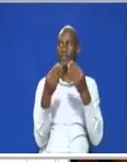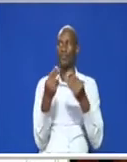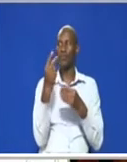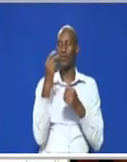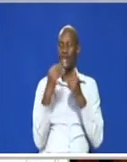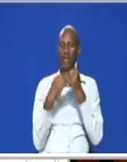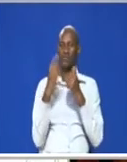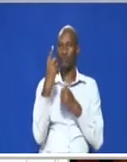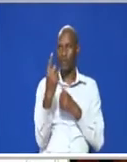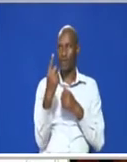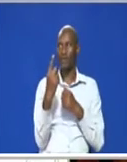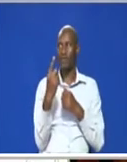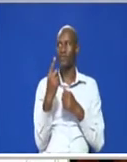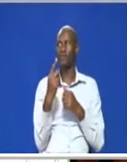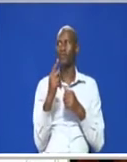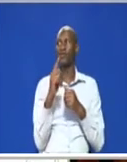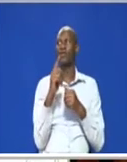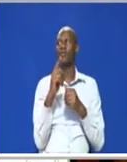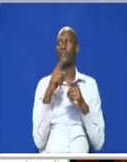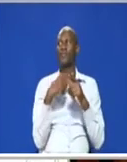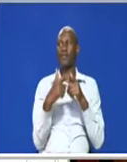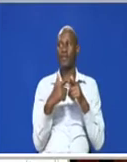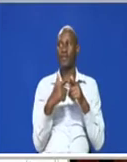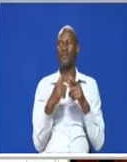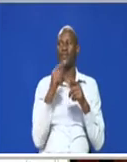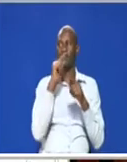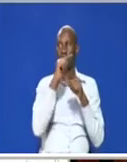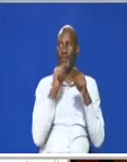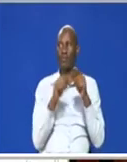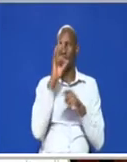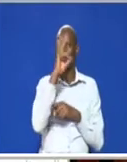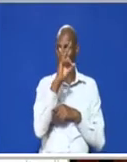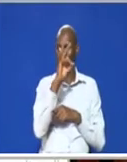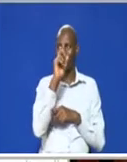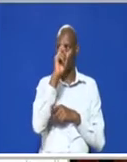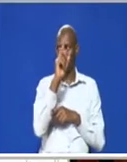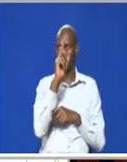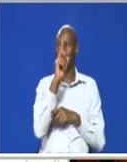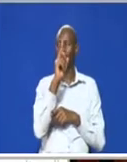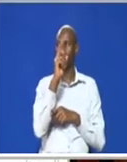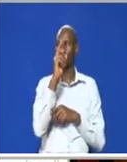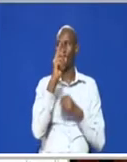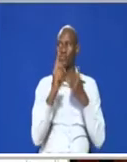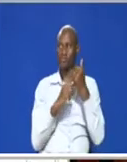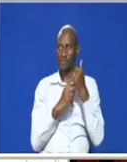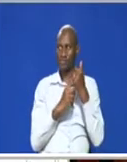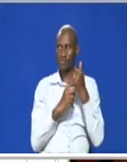1. 162 divided by 2, it will give you 81. Divide by 3, 3 will go here 2 times because of 6.